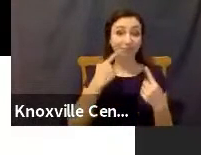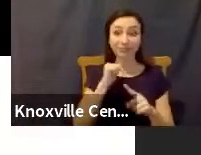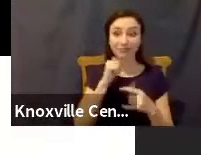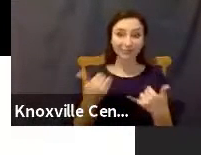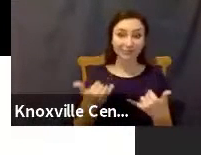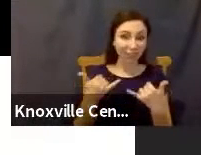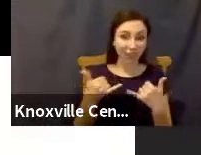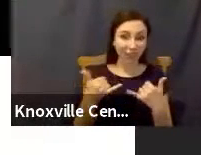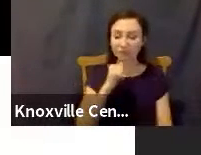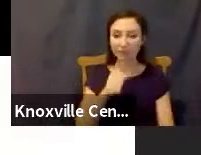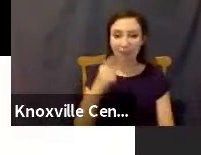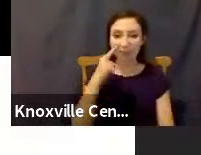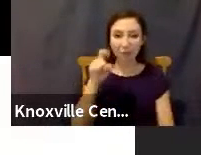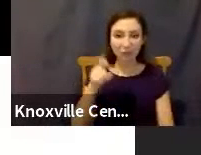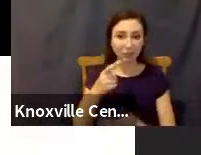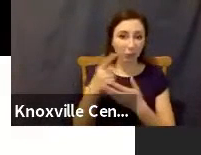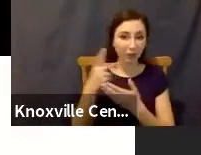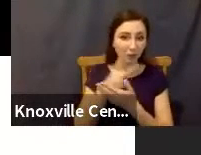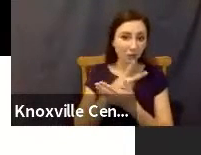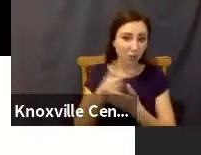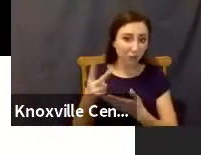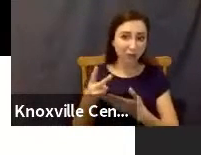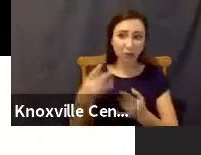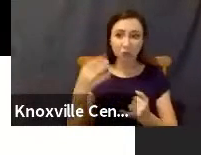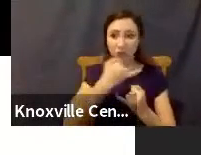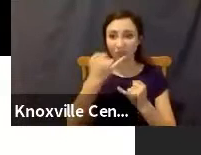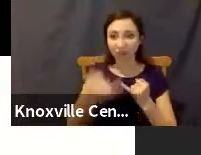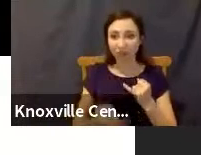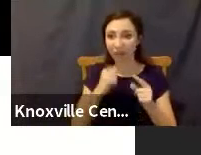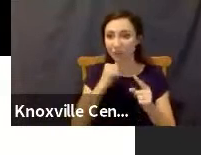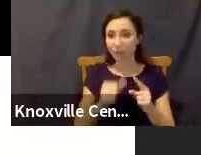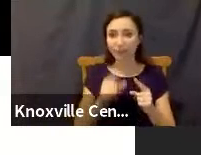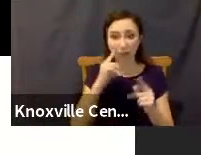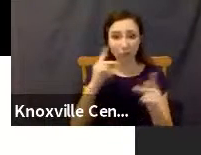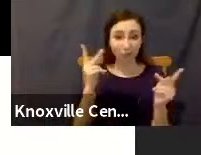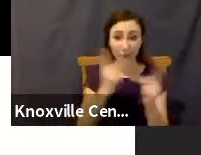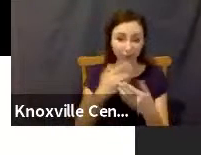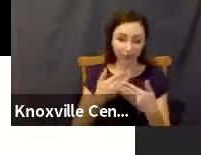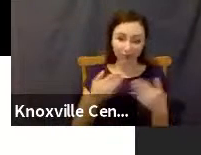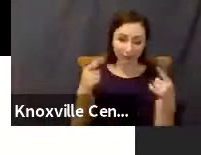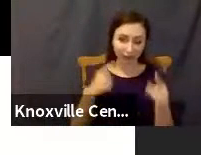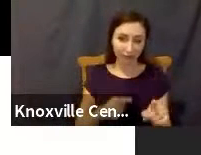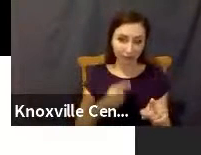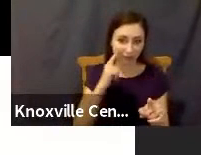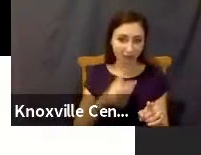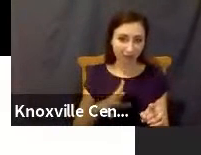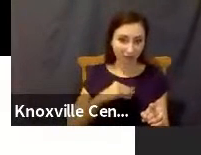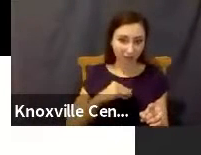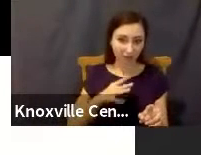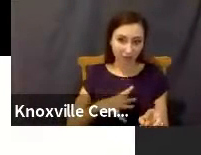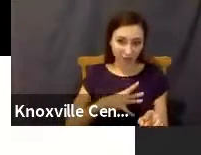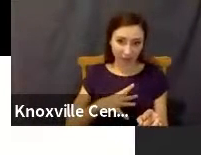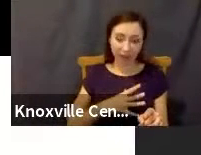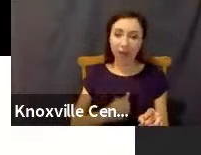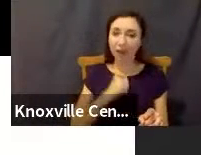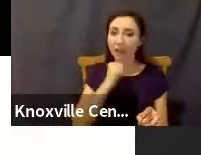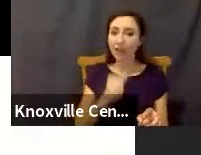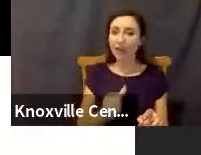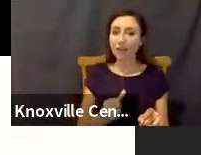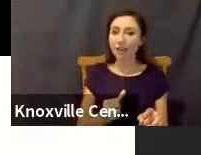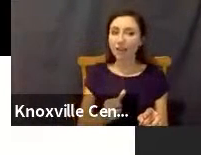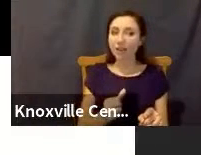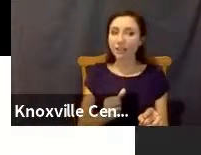needed another week or two to finalize these, I don't think it would be the worst thing that ever happened. But I guess what I'm saying is I don't know